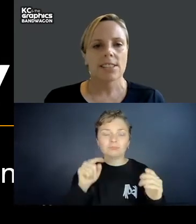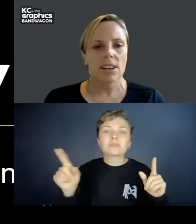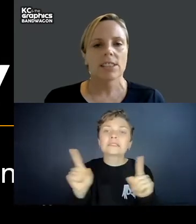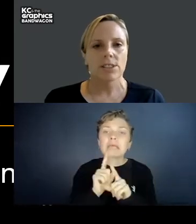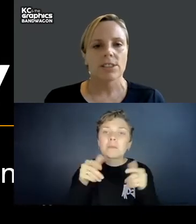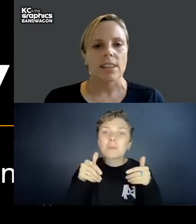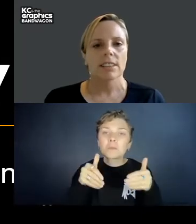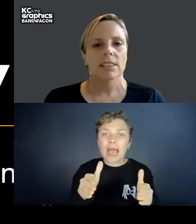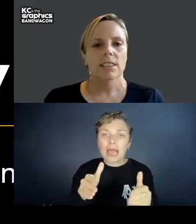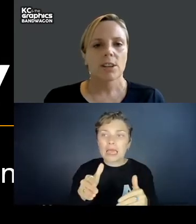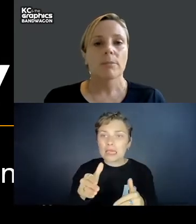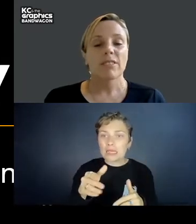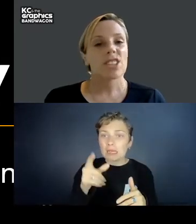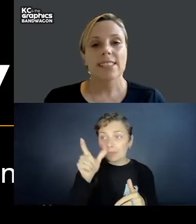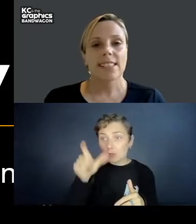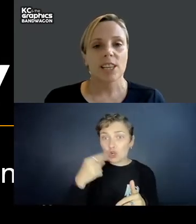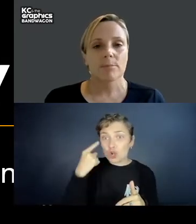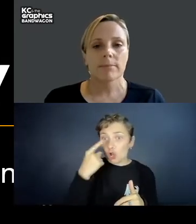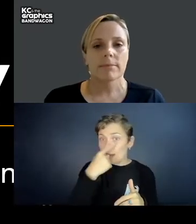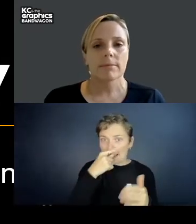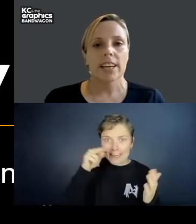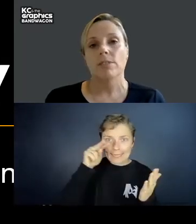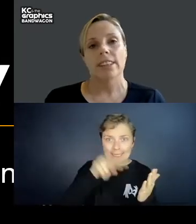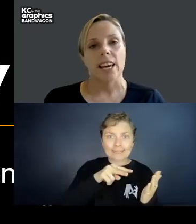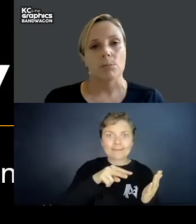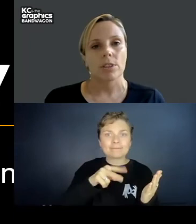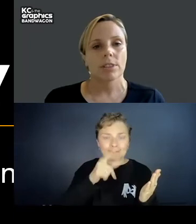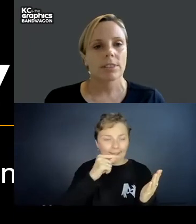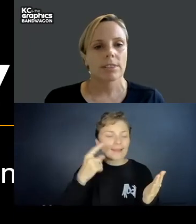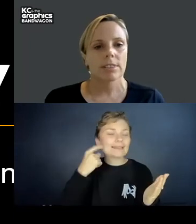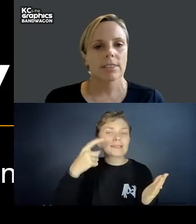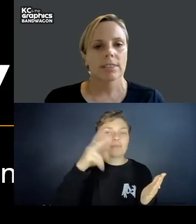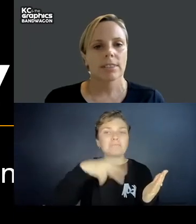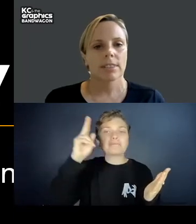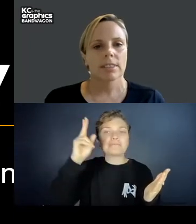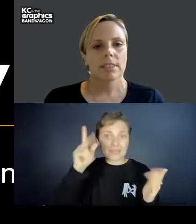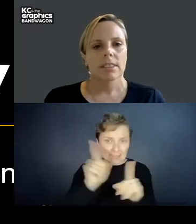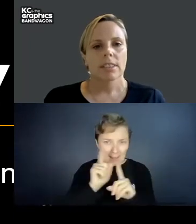way a sighted user may visually skim and read the handbook.